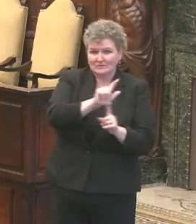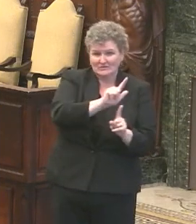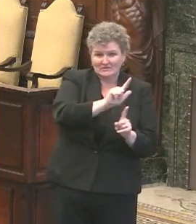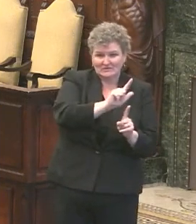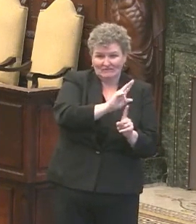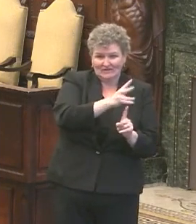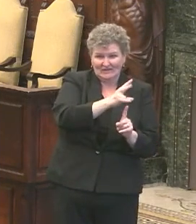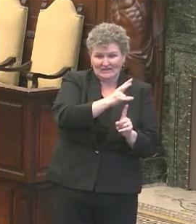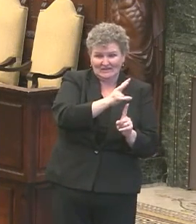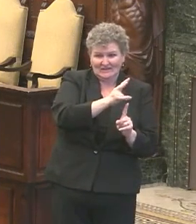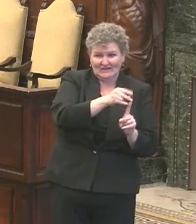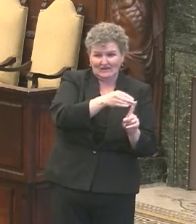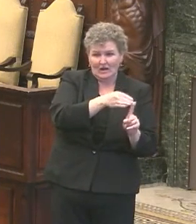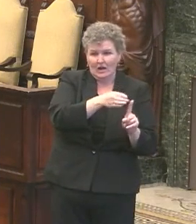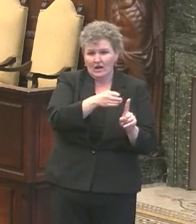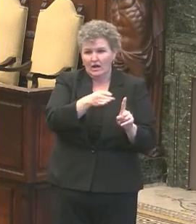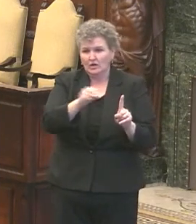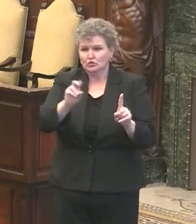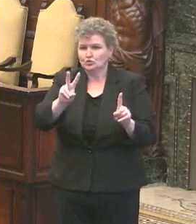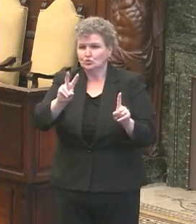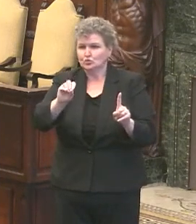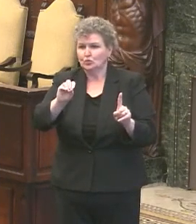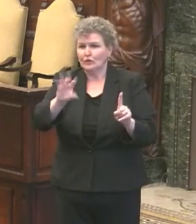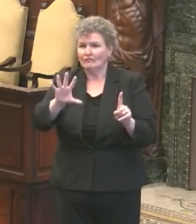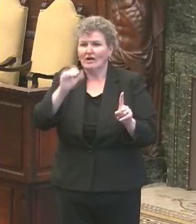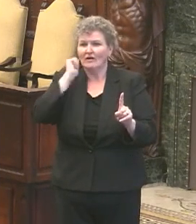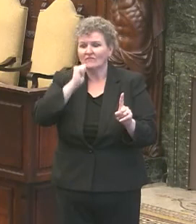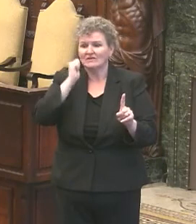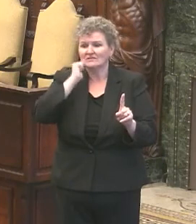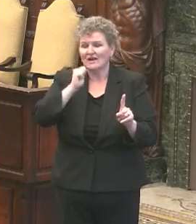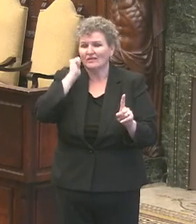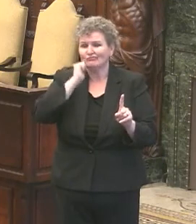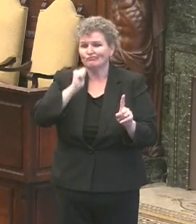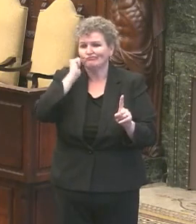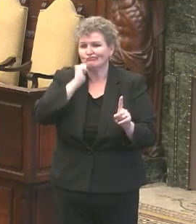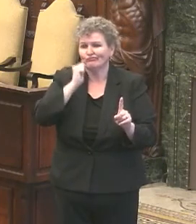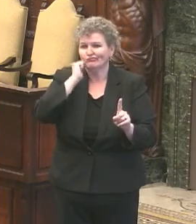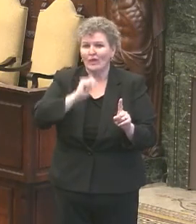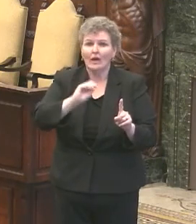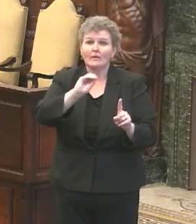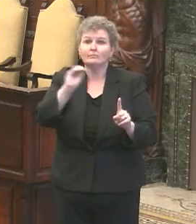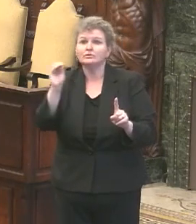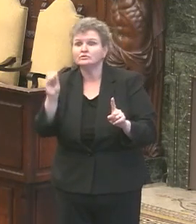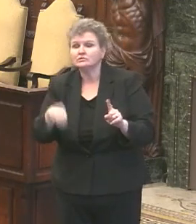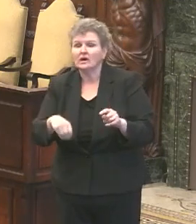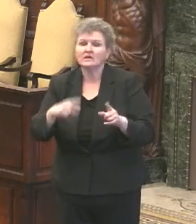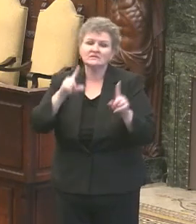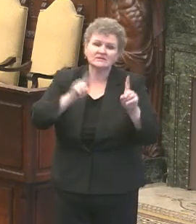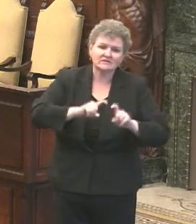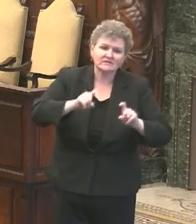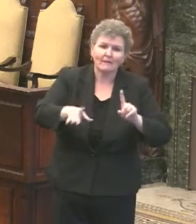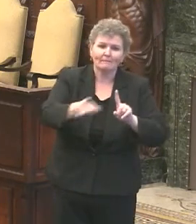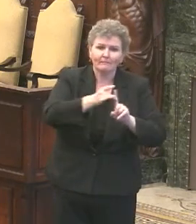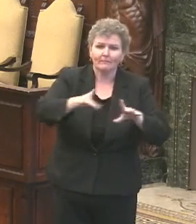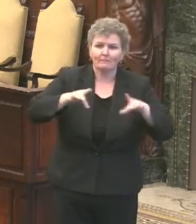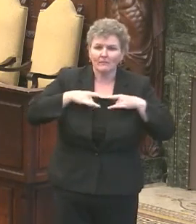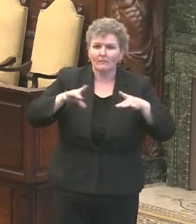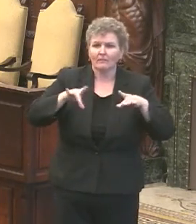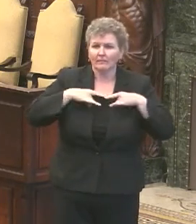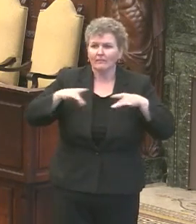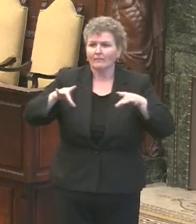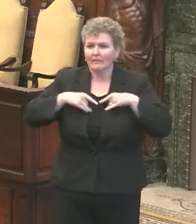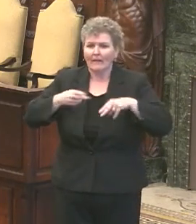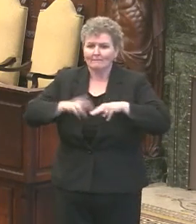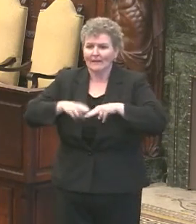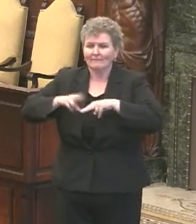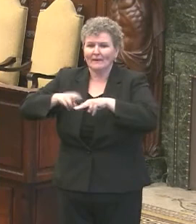day. And that's the case count, but the percent of people who are tested that are testing positive is also increasing. For the last week that ended